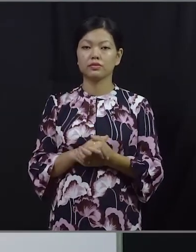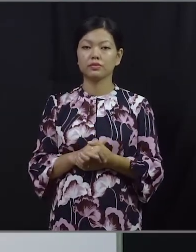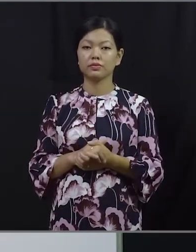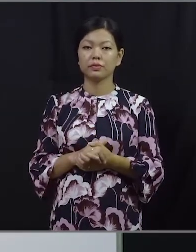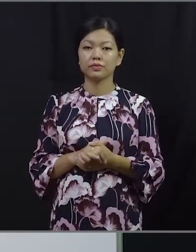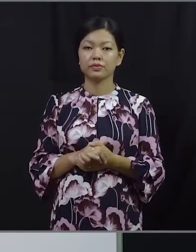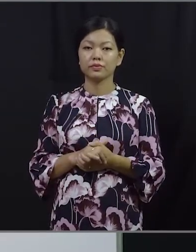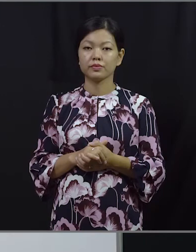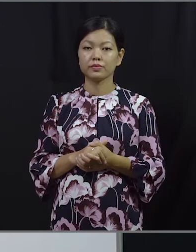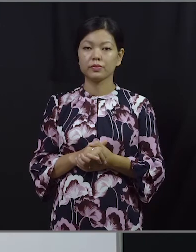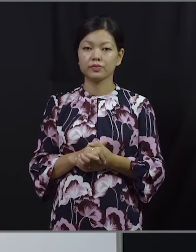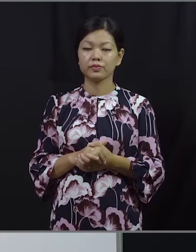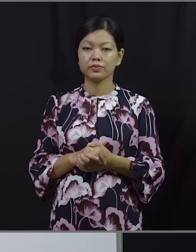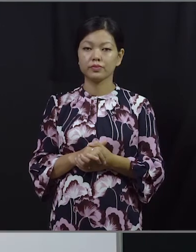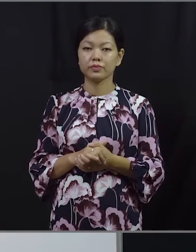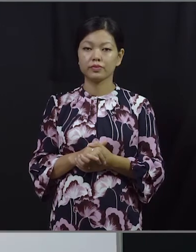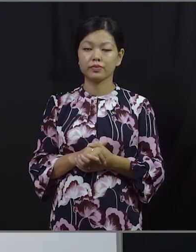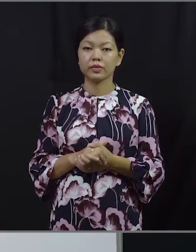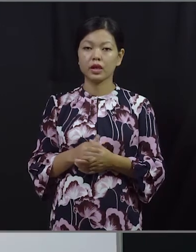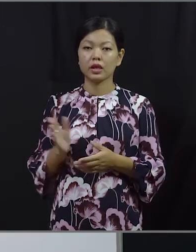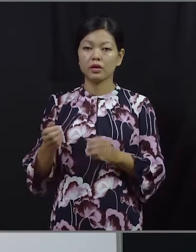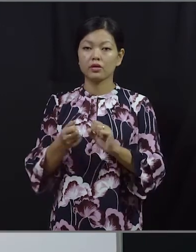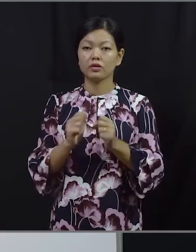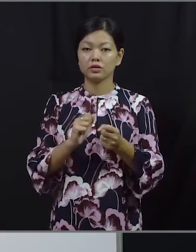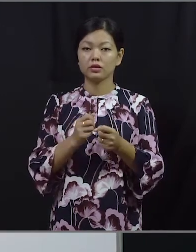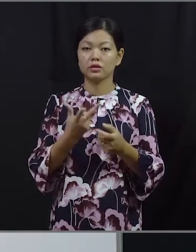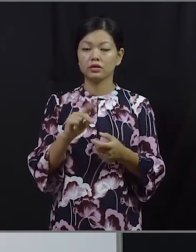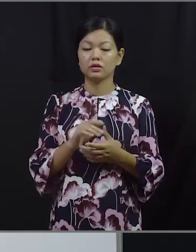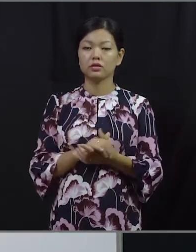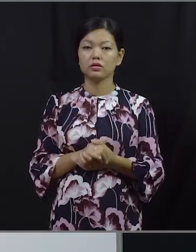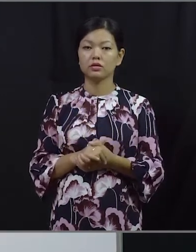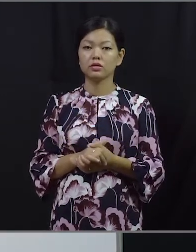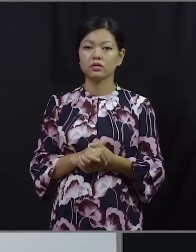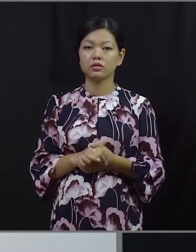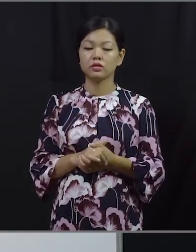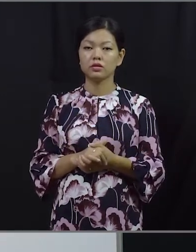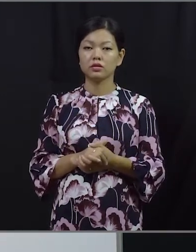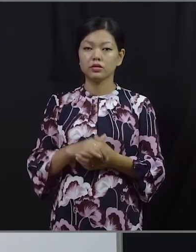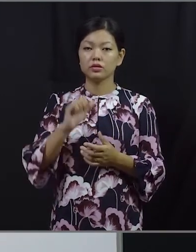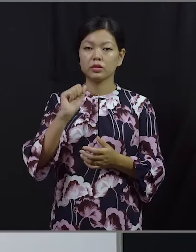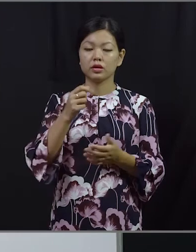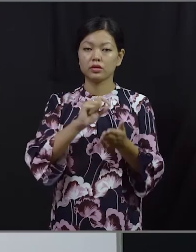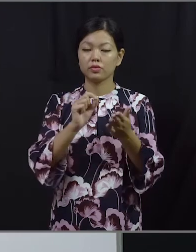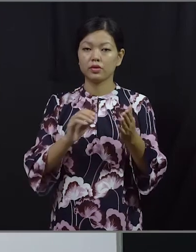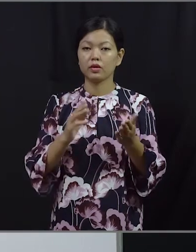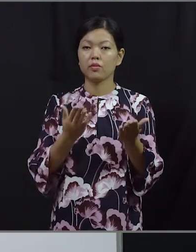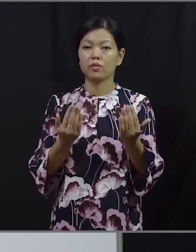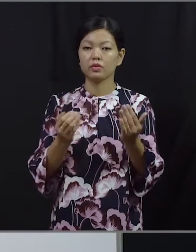equation. Okay, let's modify this equation. Okay, so I can write m equal